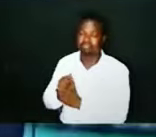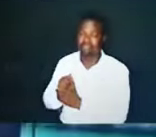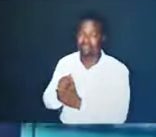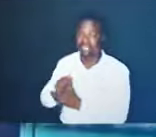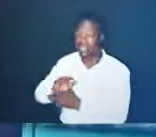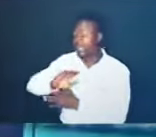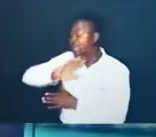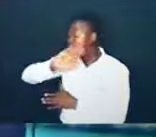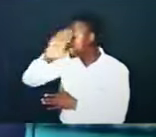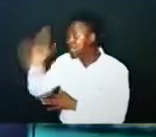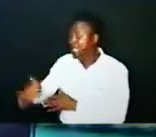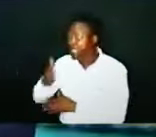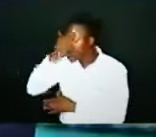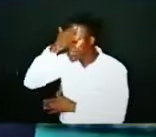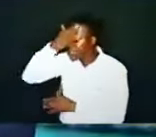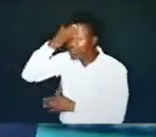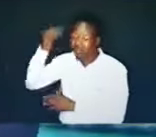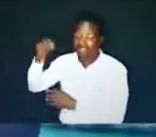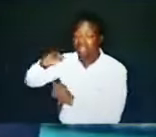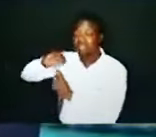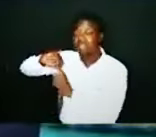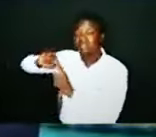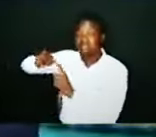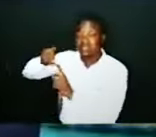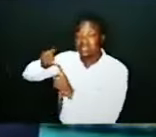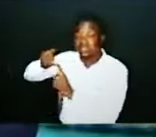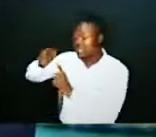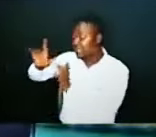took their minds off Jerusalem and the